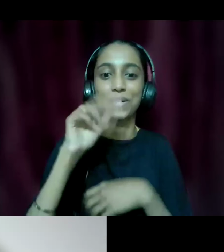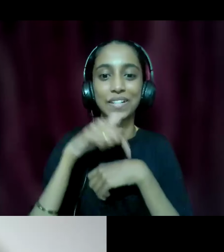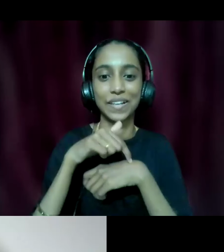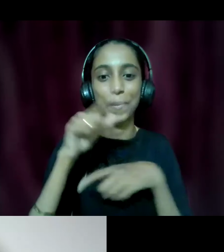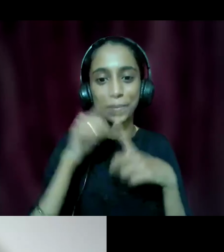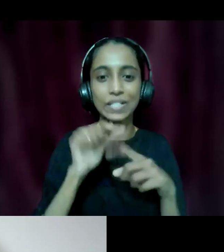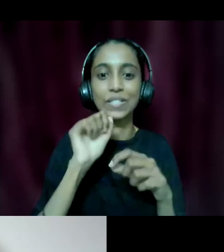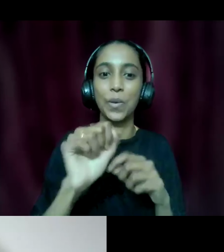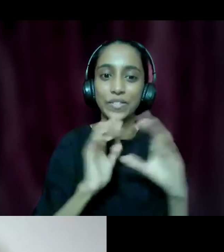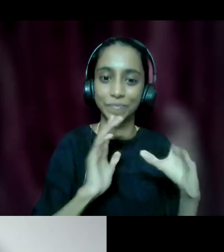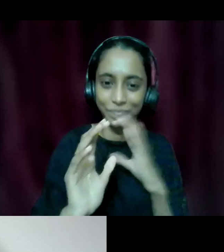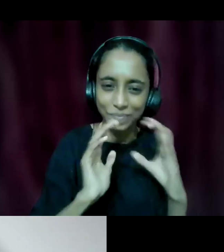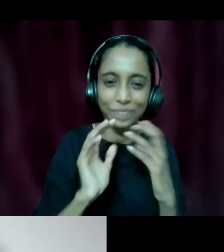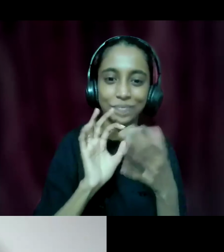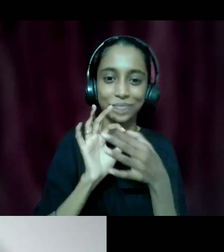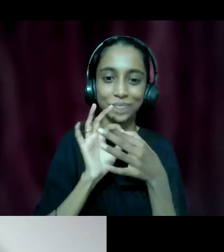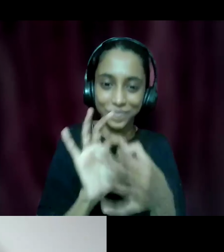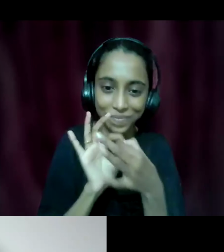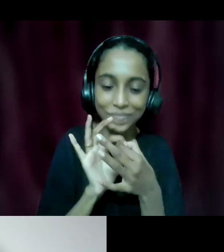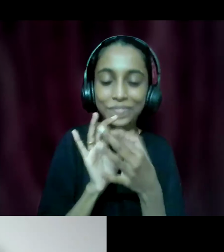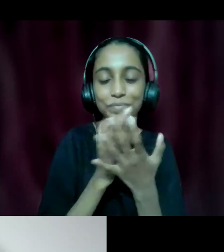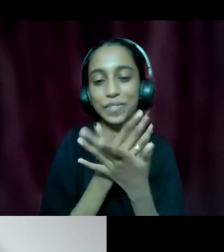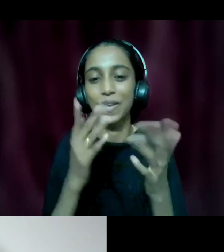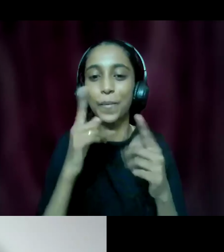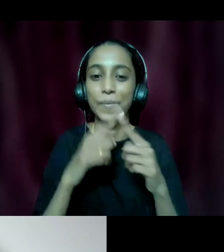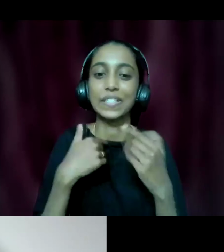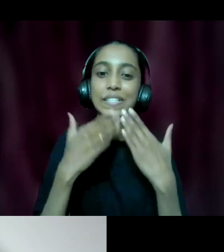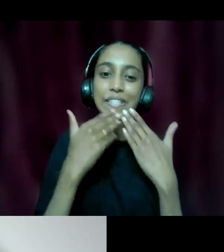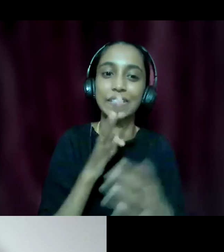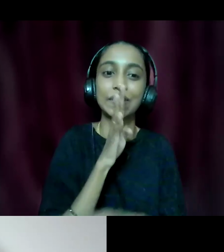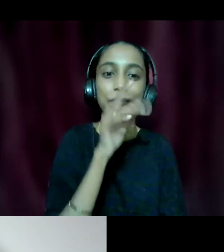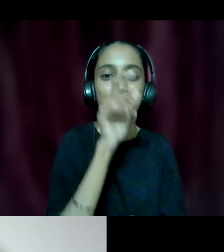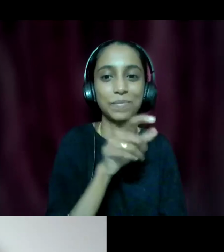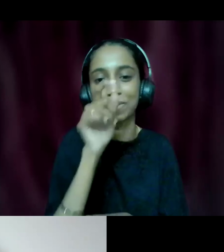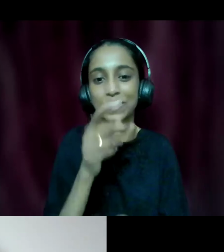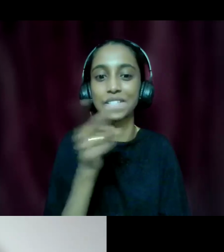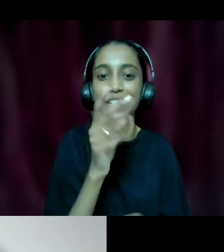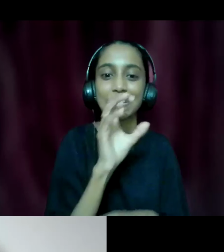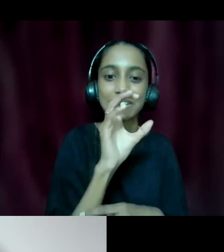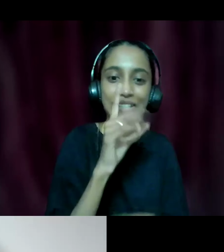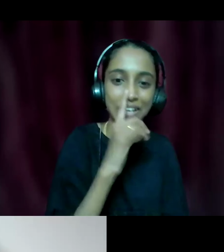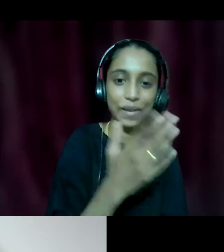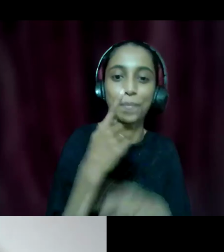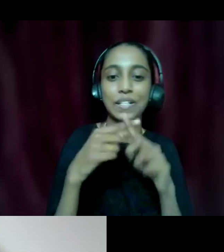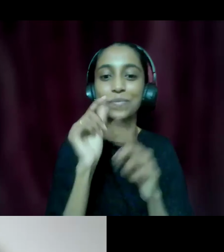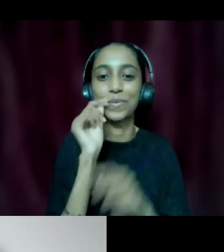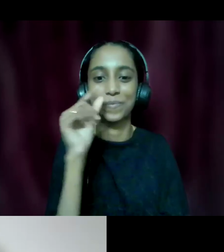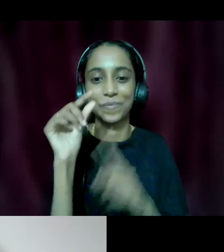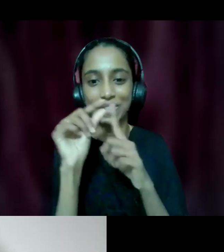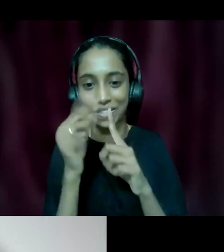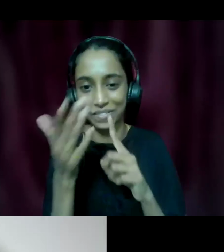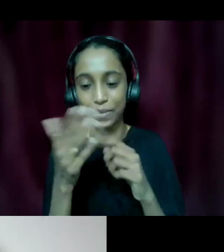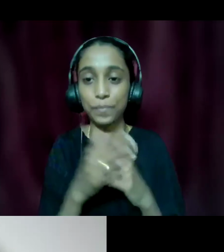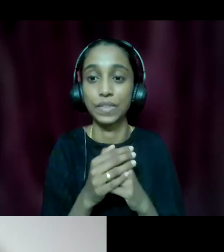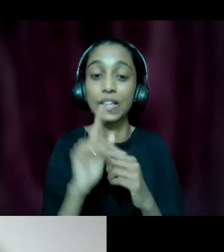their interaction, for engaging with us. I also thank our speakers for the day, Chitra and Prithviraj. We will now next